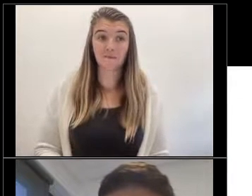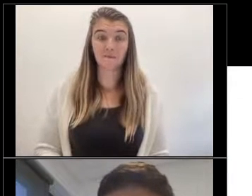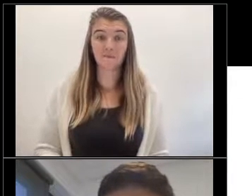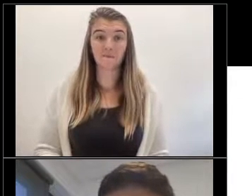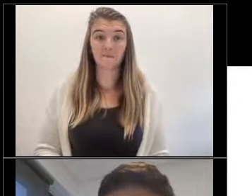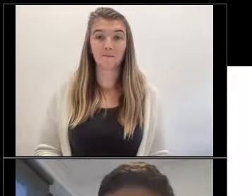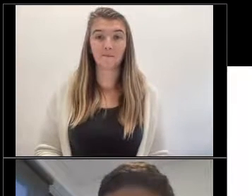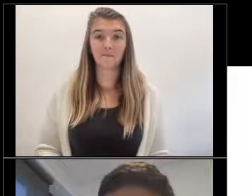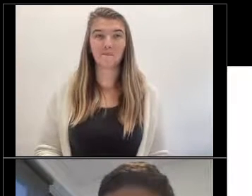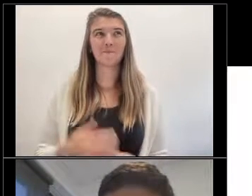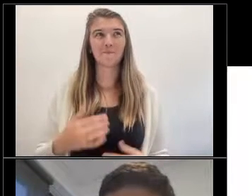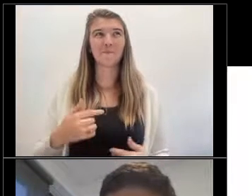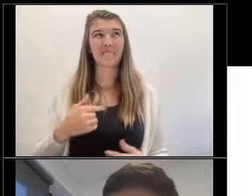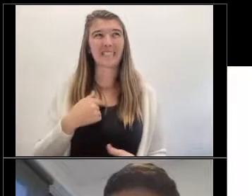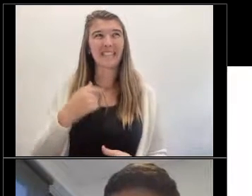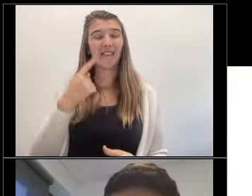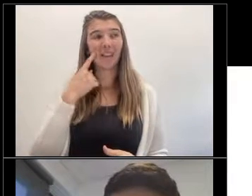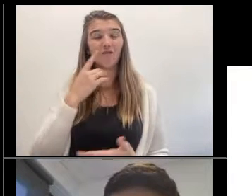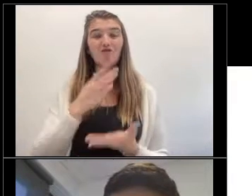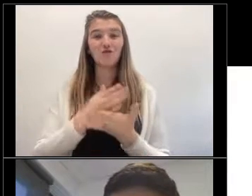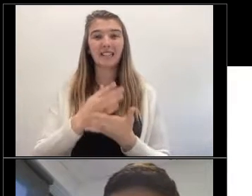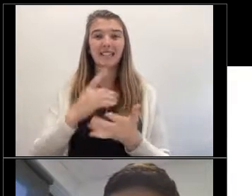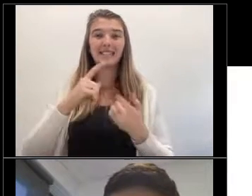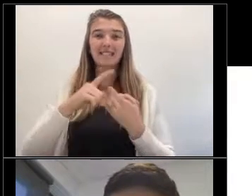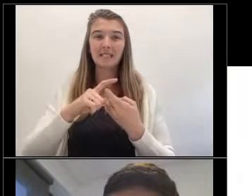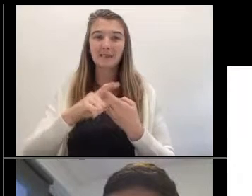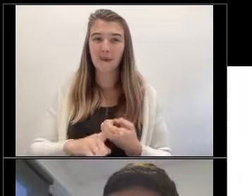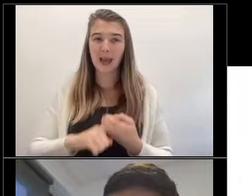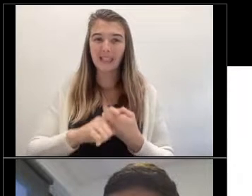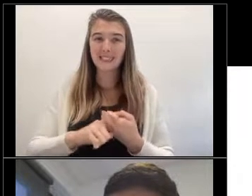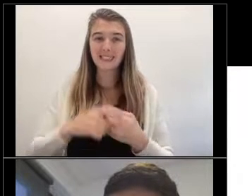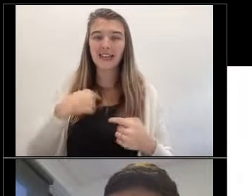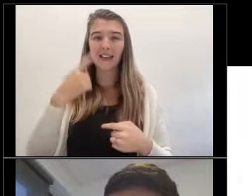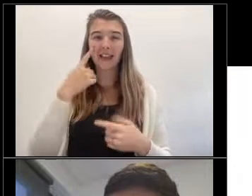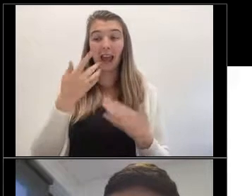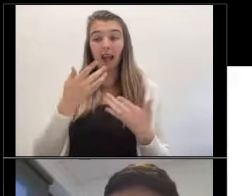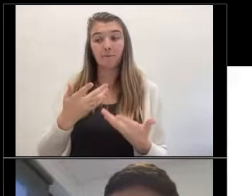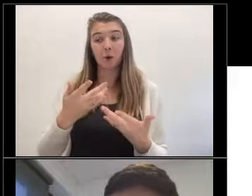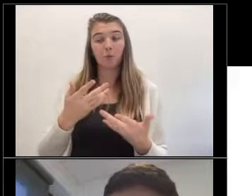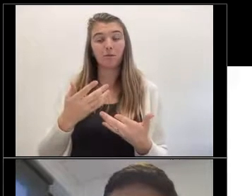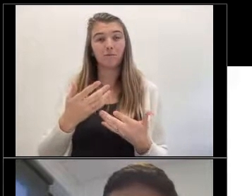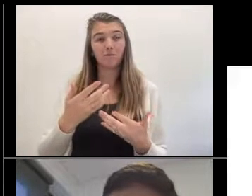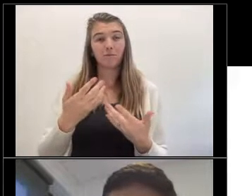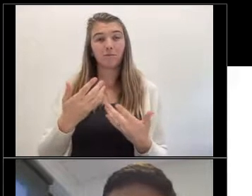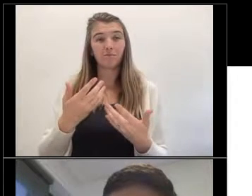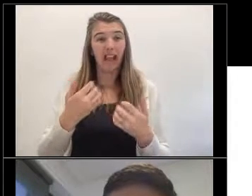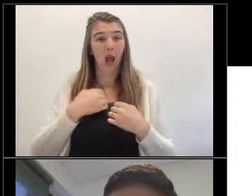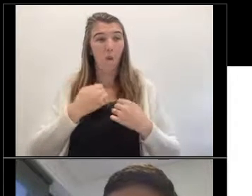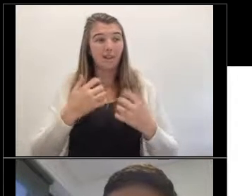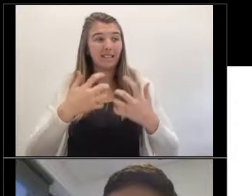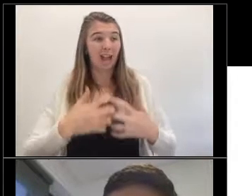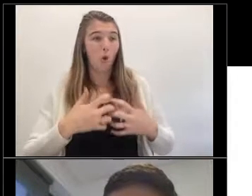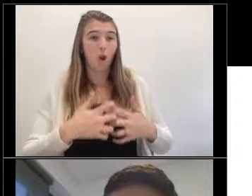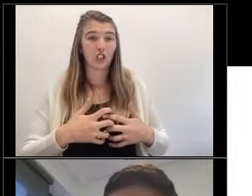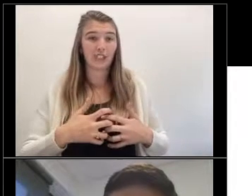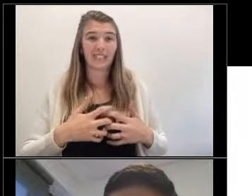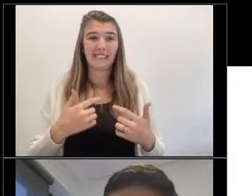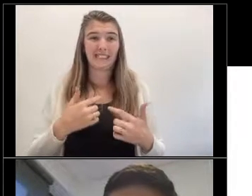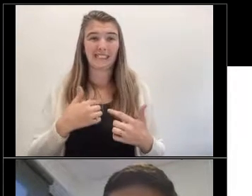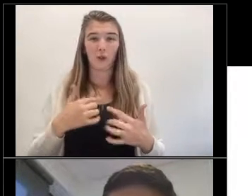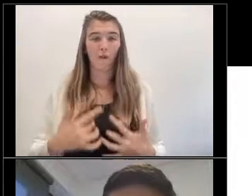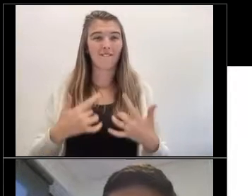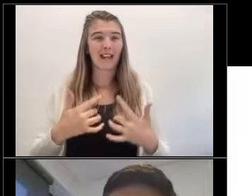I mean, I think it really depends. Like, I would say with current technology, no. I don't think that, I mean, things